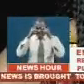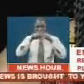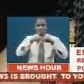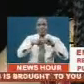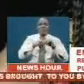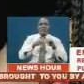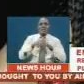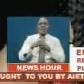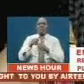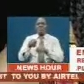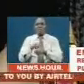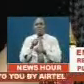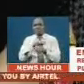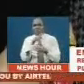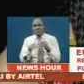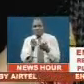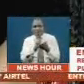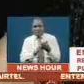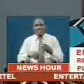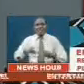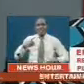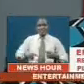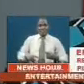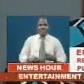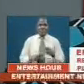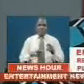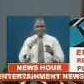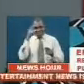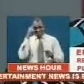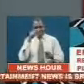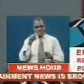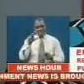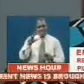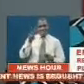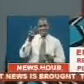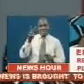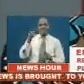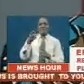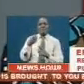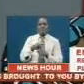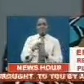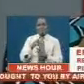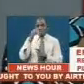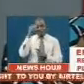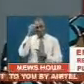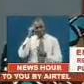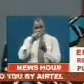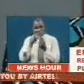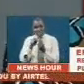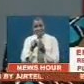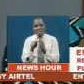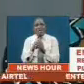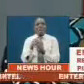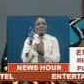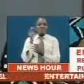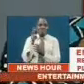take for you to finish writing a play? I have a range between 3 to 6 months. You need to know the priorities in terms of the portfolio of